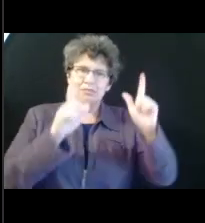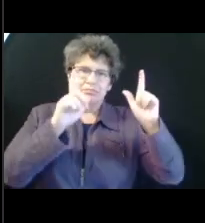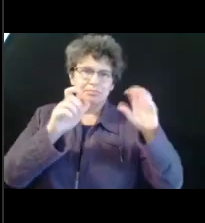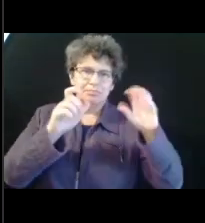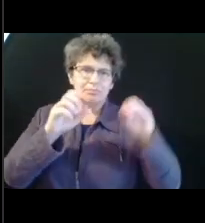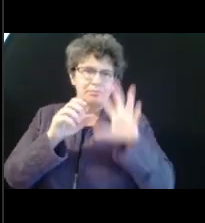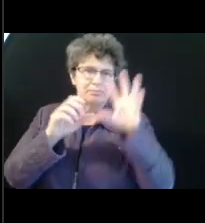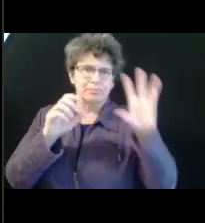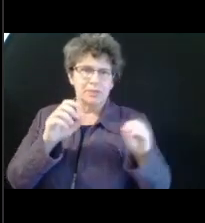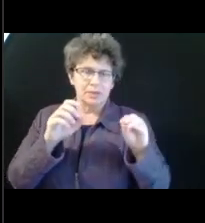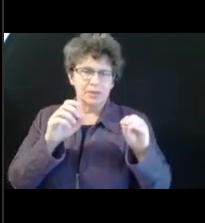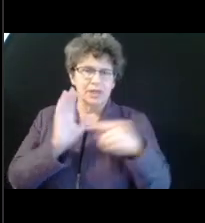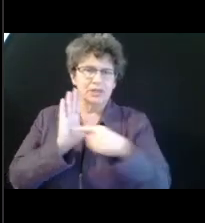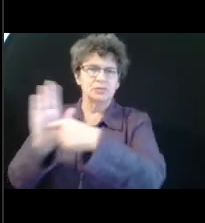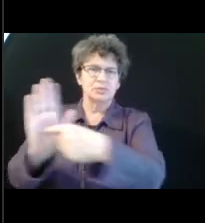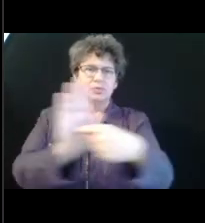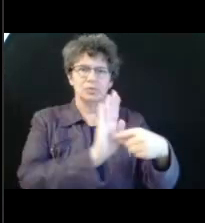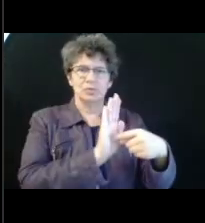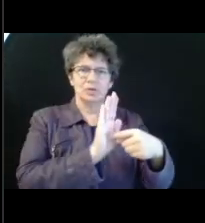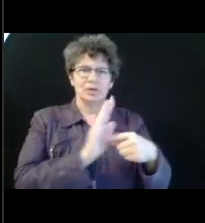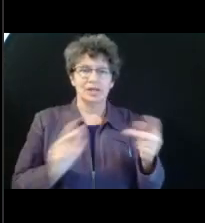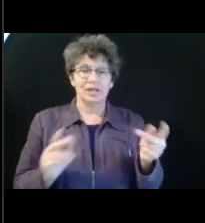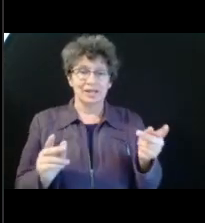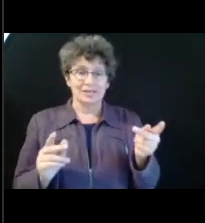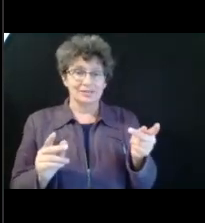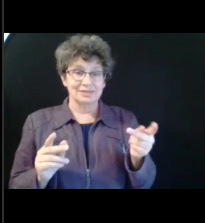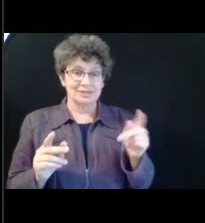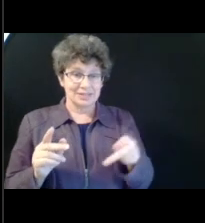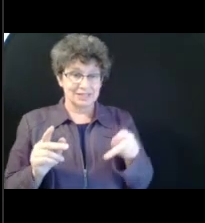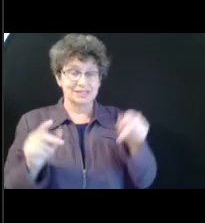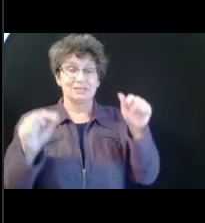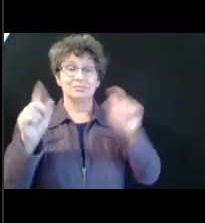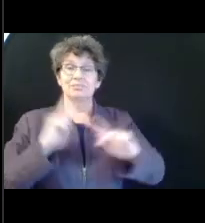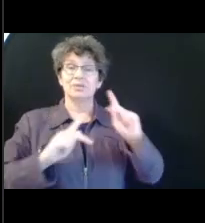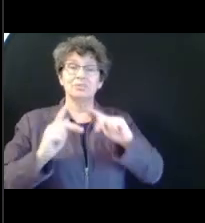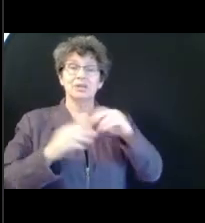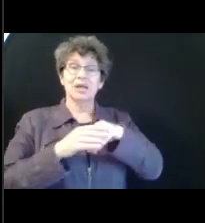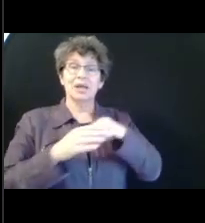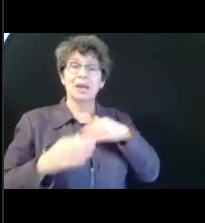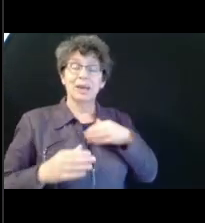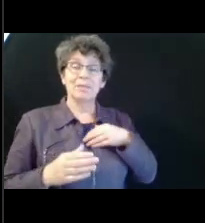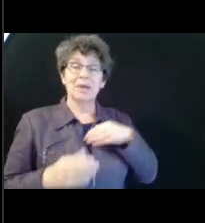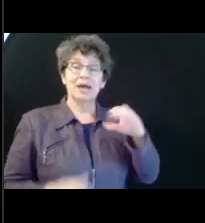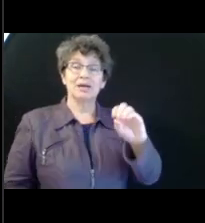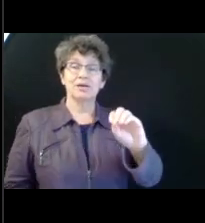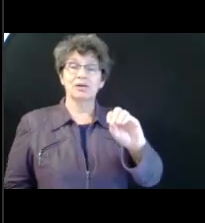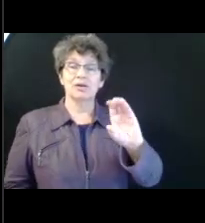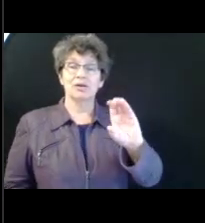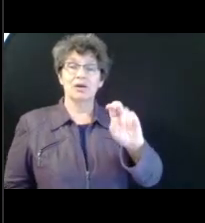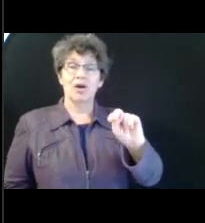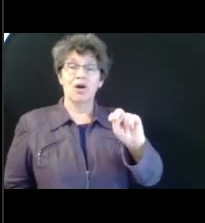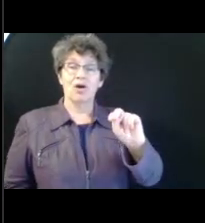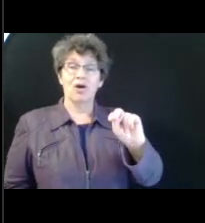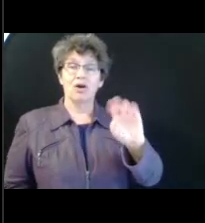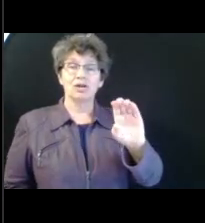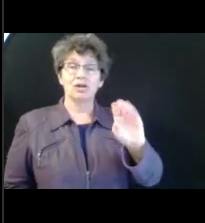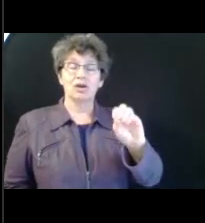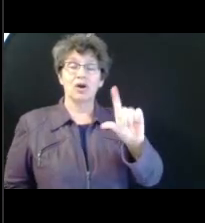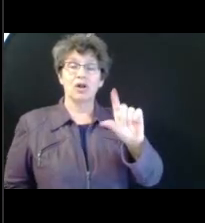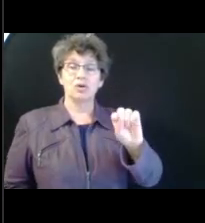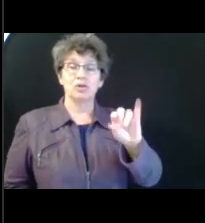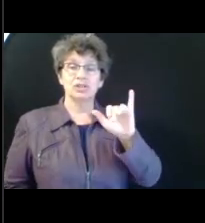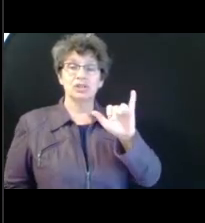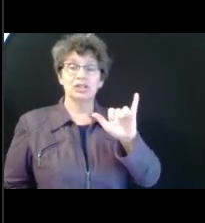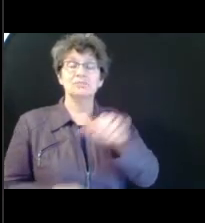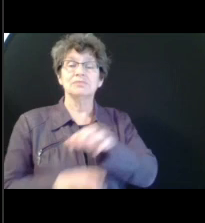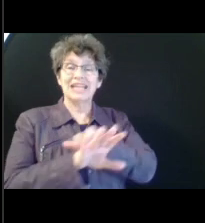are people that I see in my oncology practice. The lovely lady on the left came to me each week during